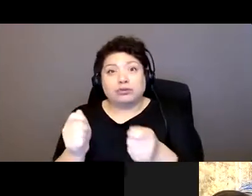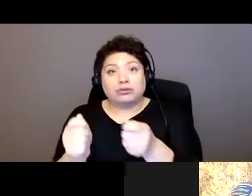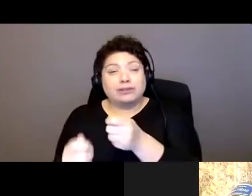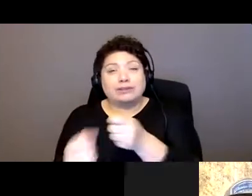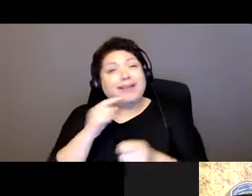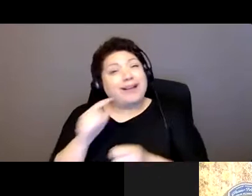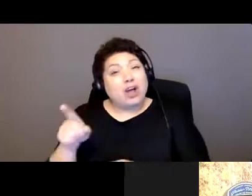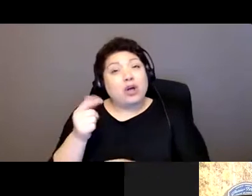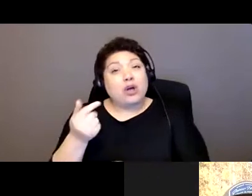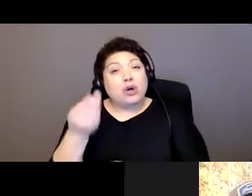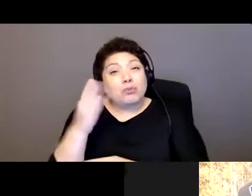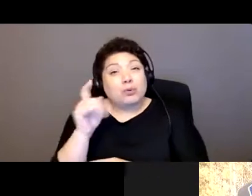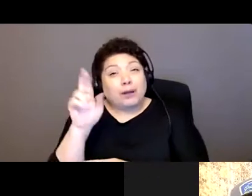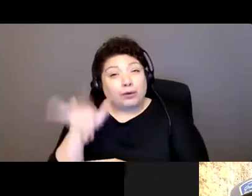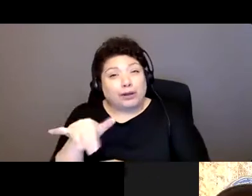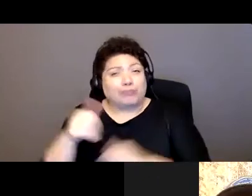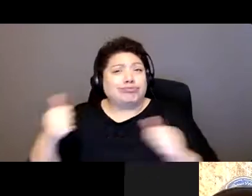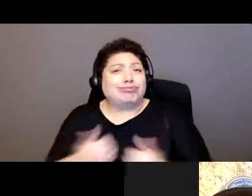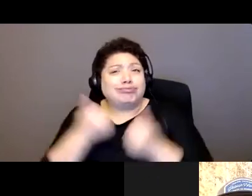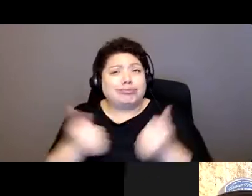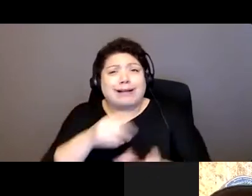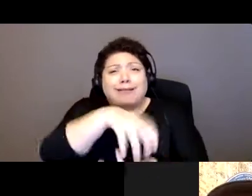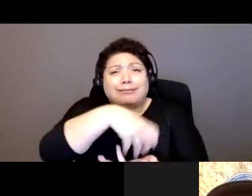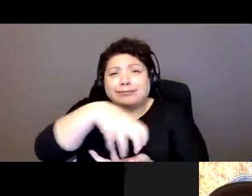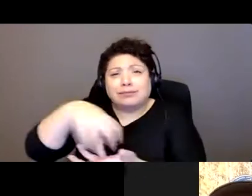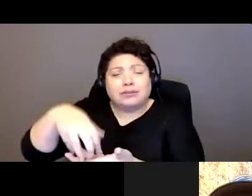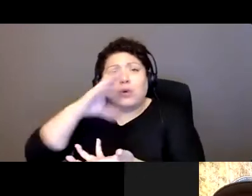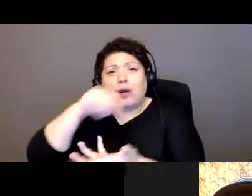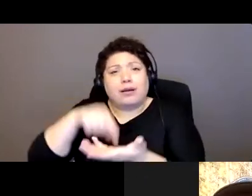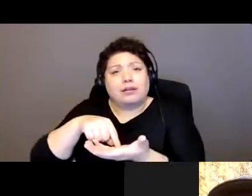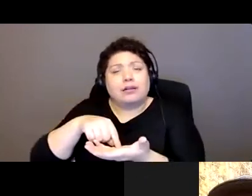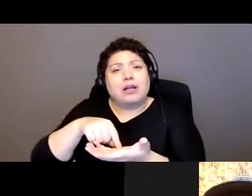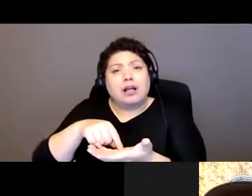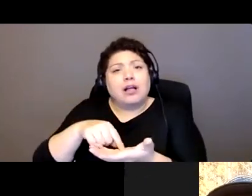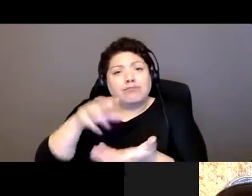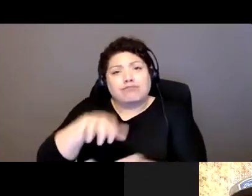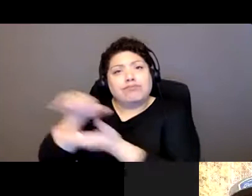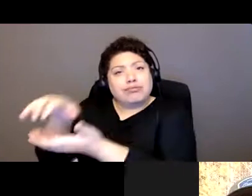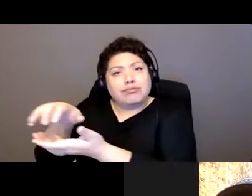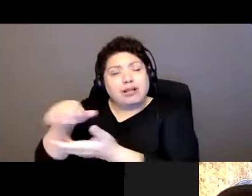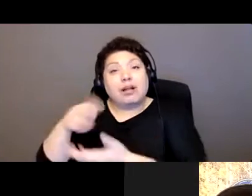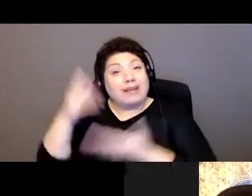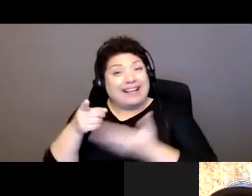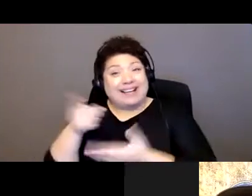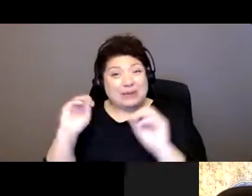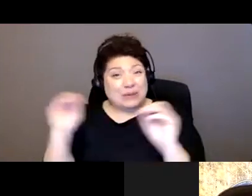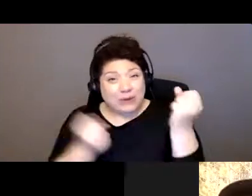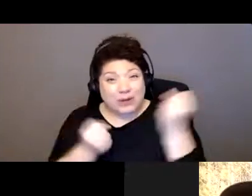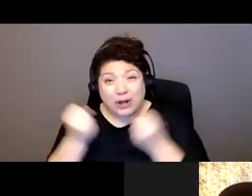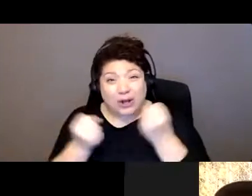of blueberries, let's go drop a pail off, to someone else. Let's go drop a pail off to maybe someone that doesn't have a car, can't get out, has kids or